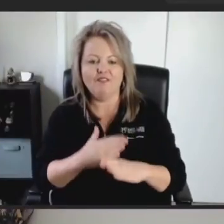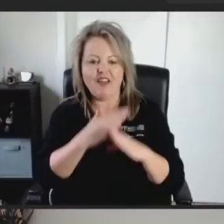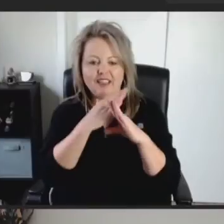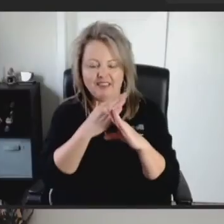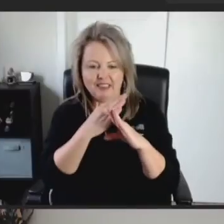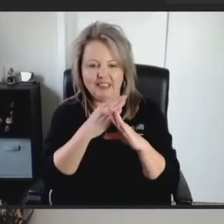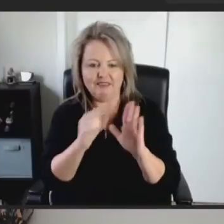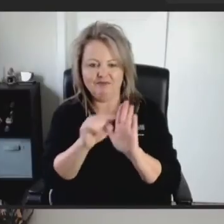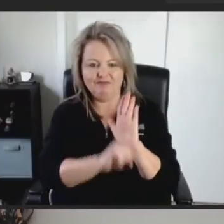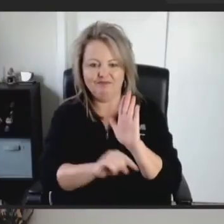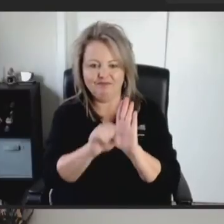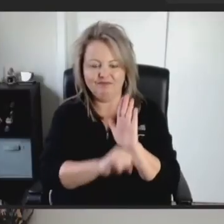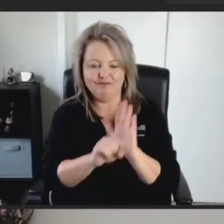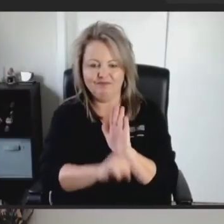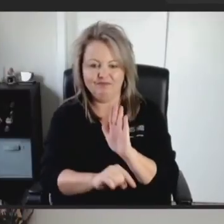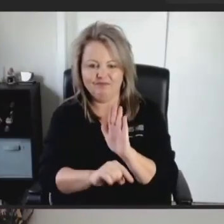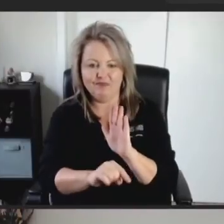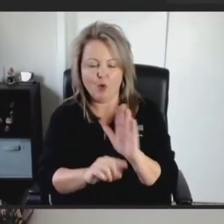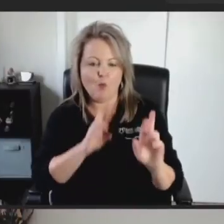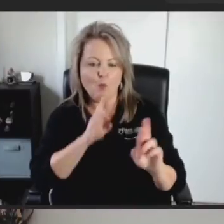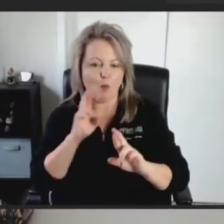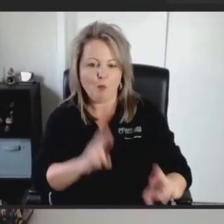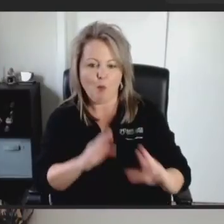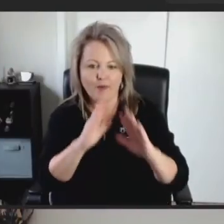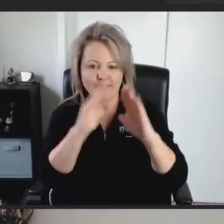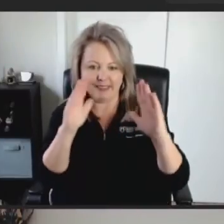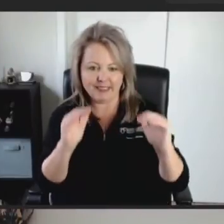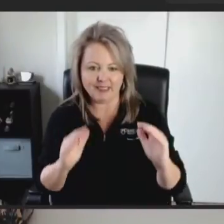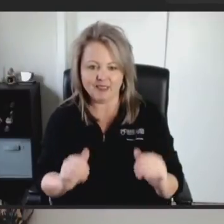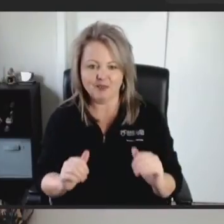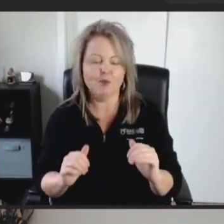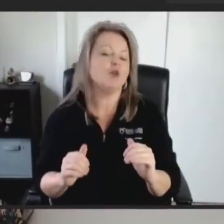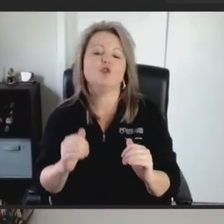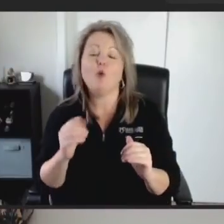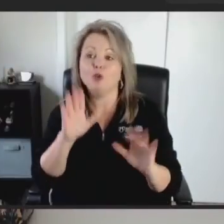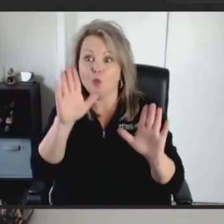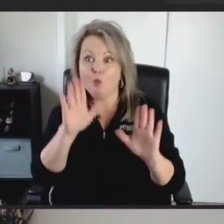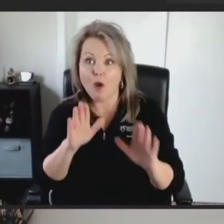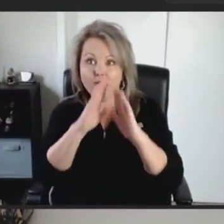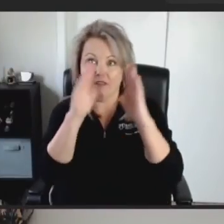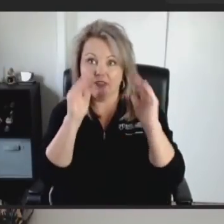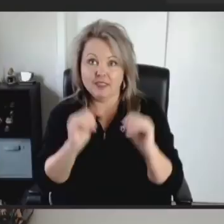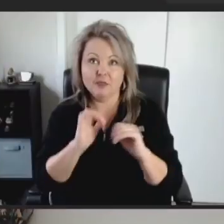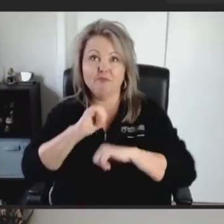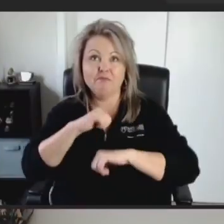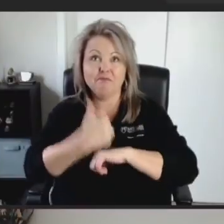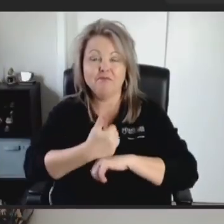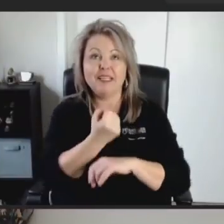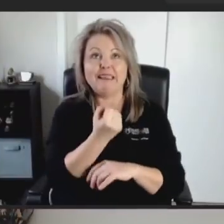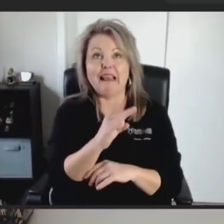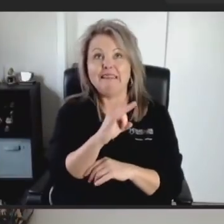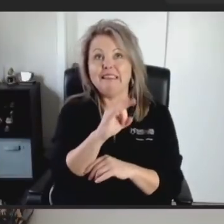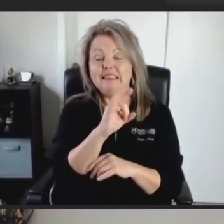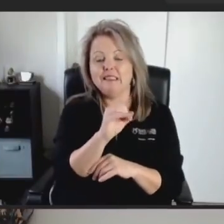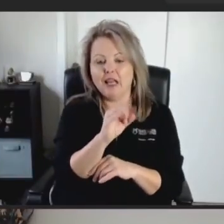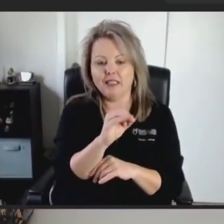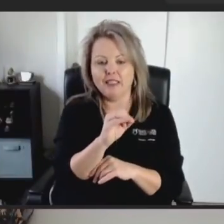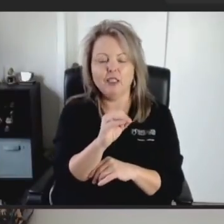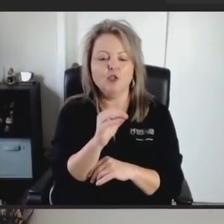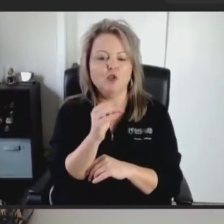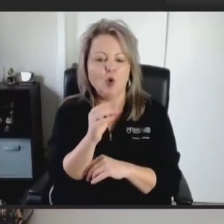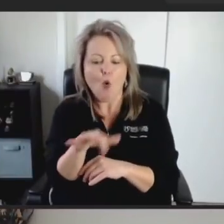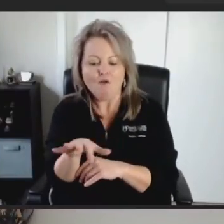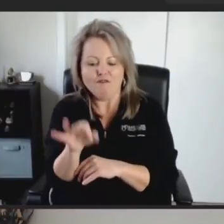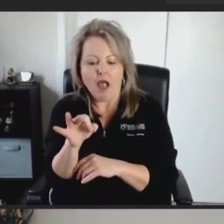where anybody can report anything, which is a great system. It was put into place in 1990 to help find things that are